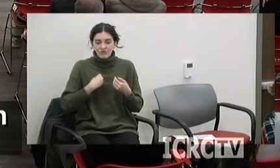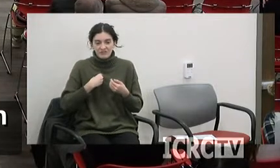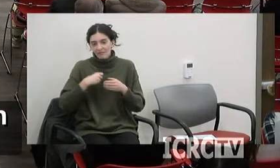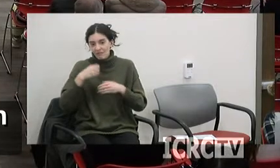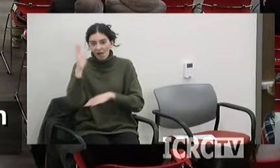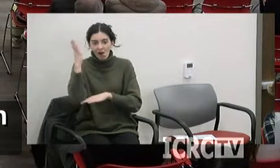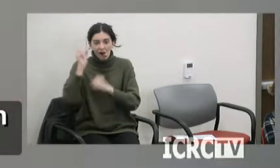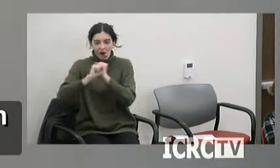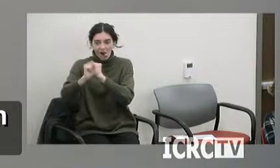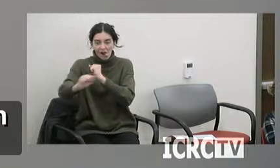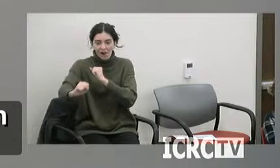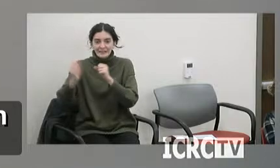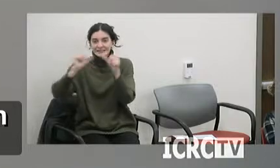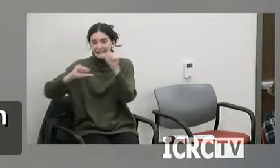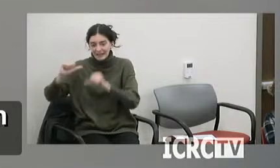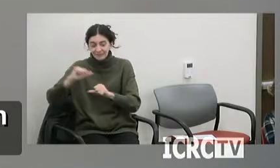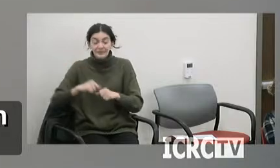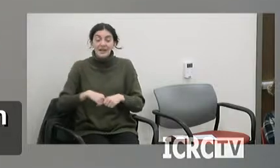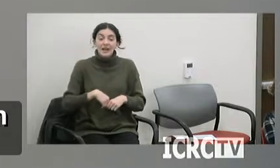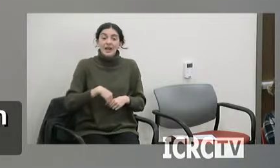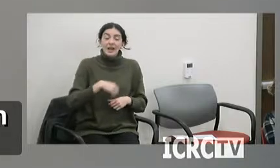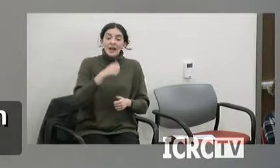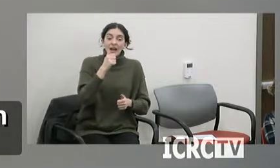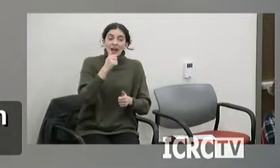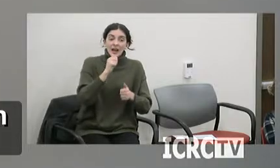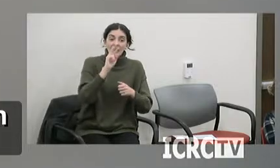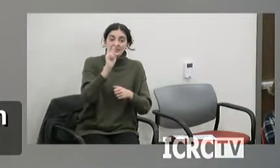year in 2nd and 4th grade, you are required to give